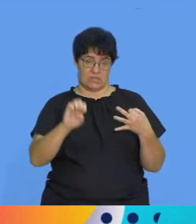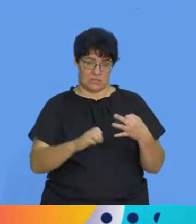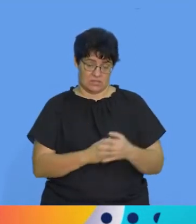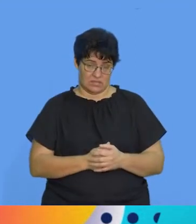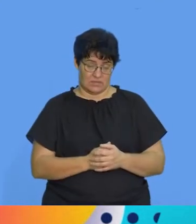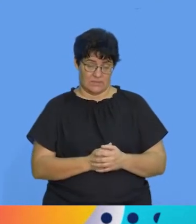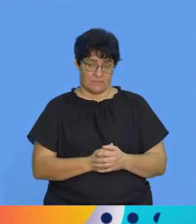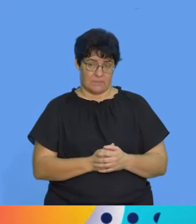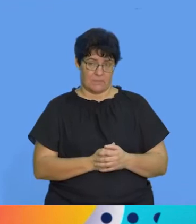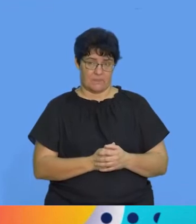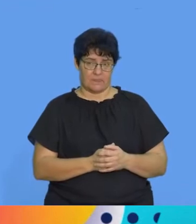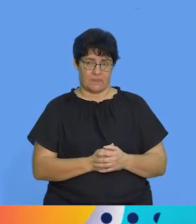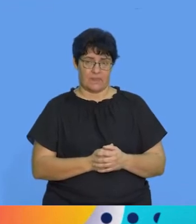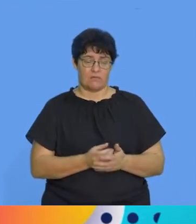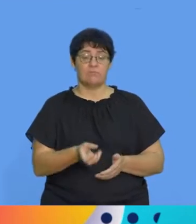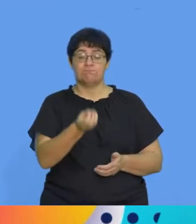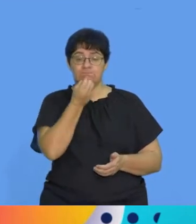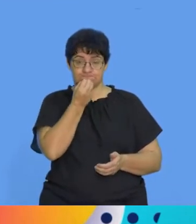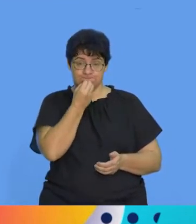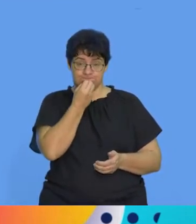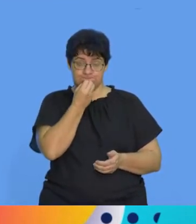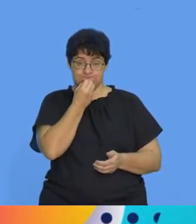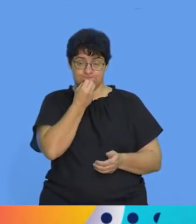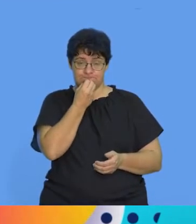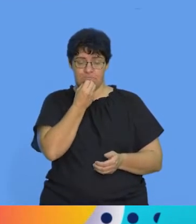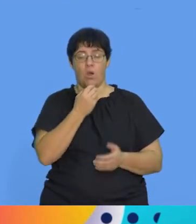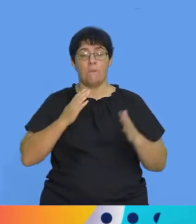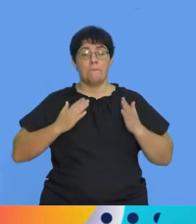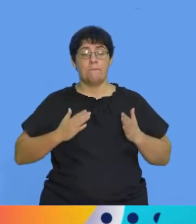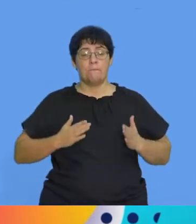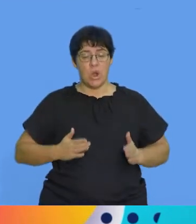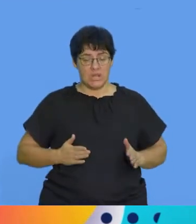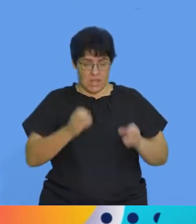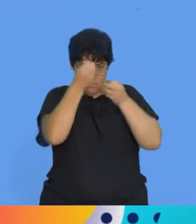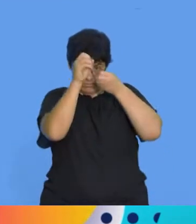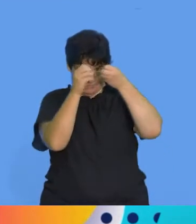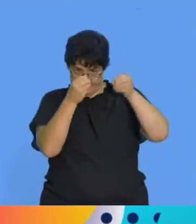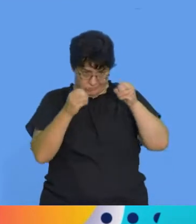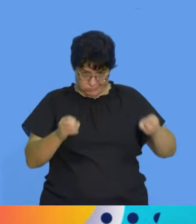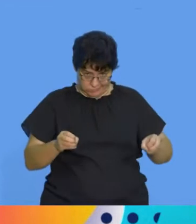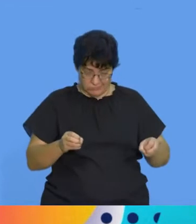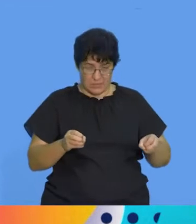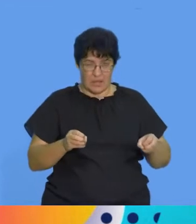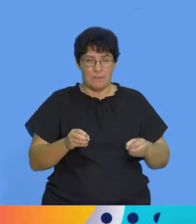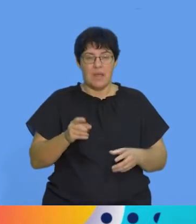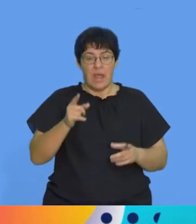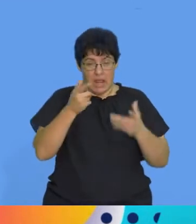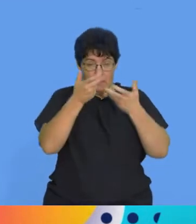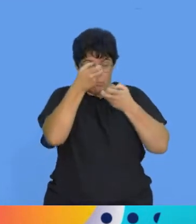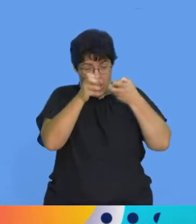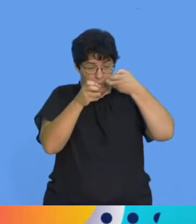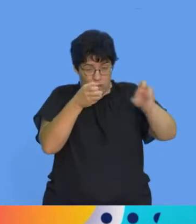And what that simply means is when you take that food and you eat it and your body breaks it down,